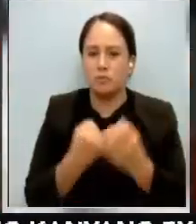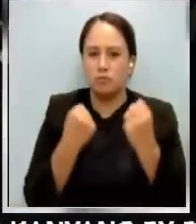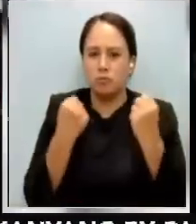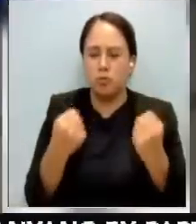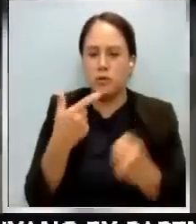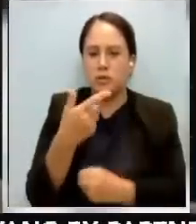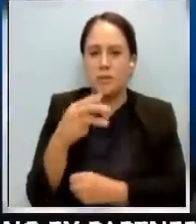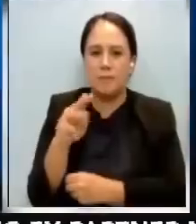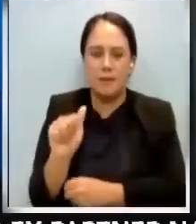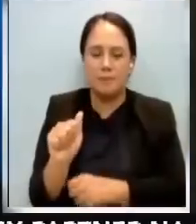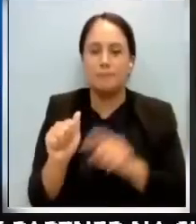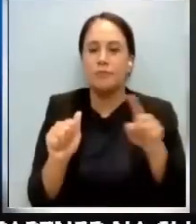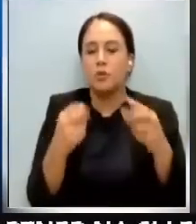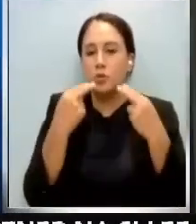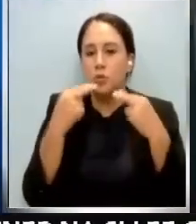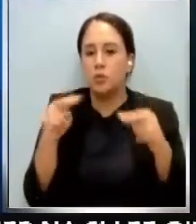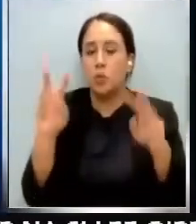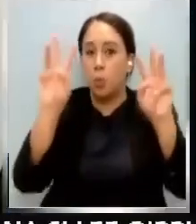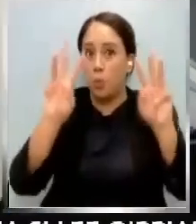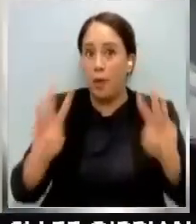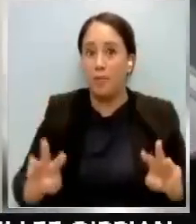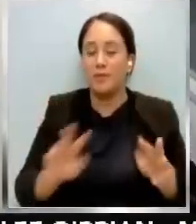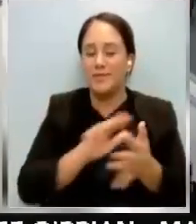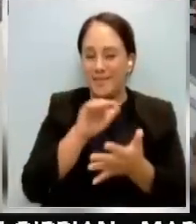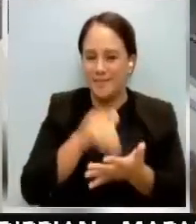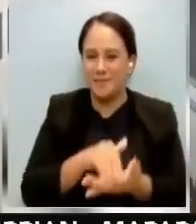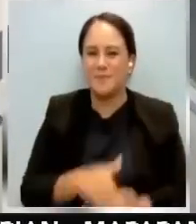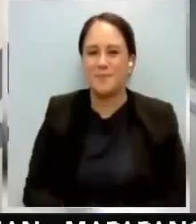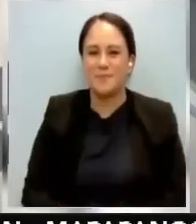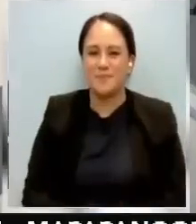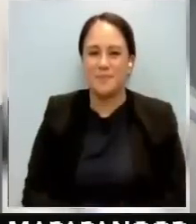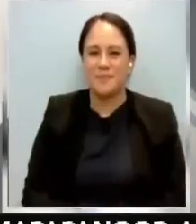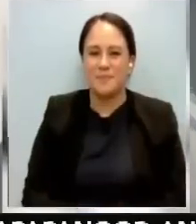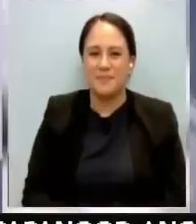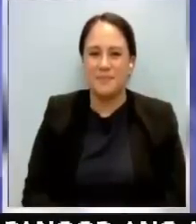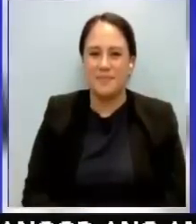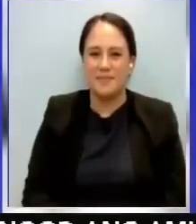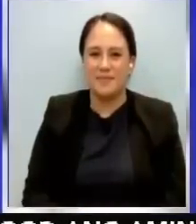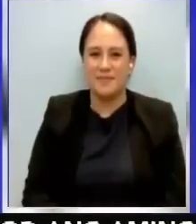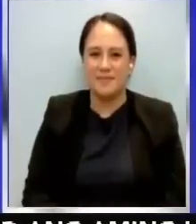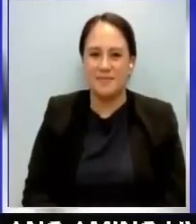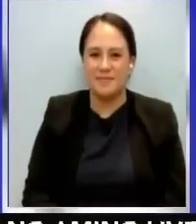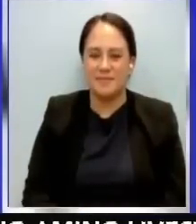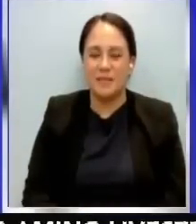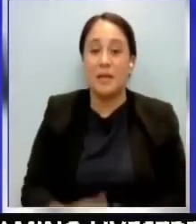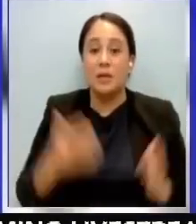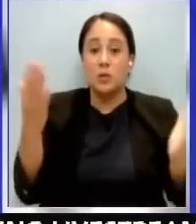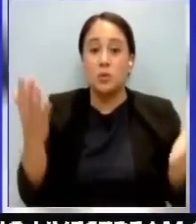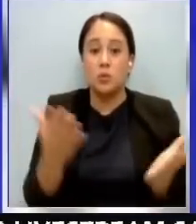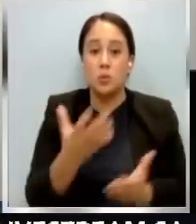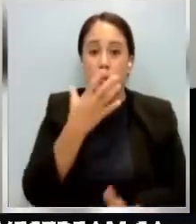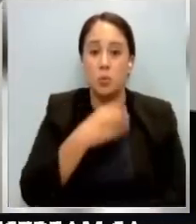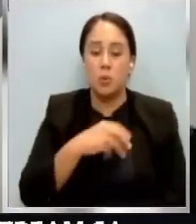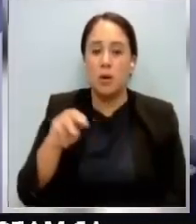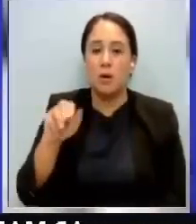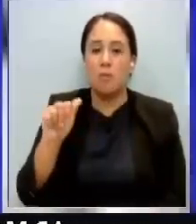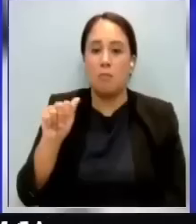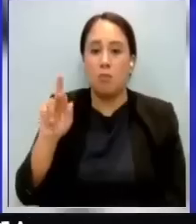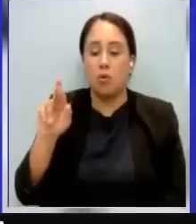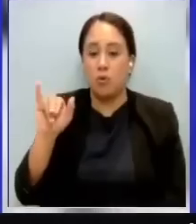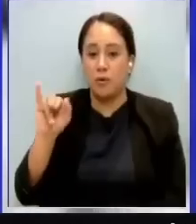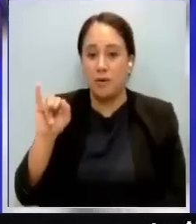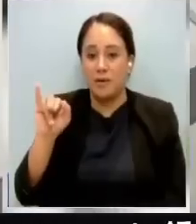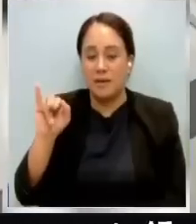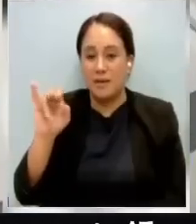Integrated News Weather Center. Maureen Shrivers. Ipinakilala kanina si Maureen Shrivers, Katrina